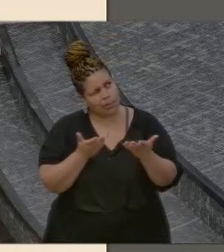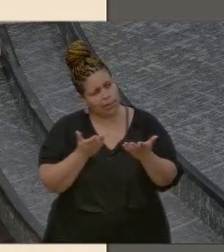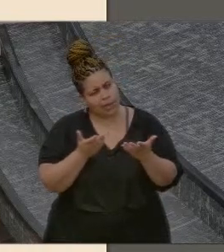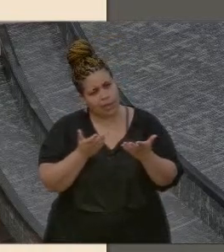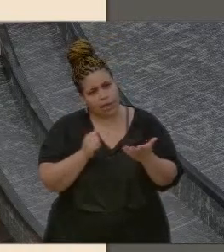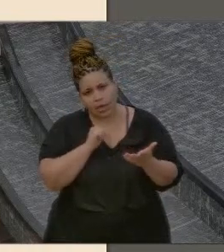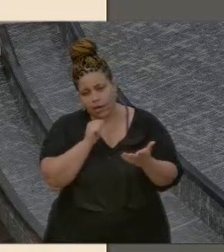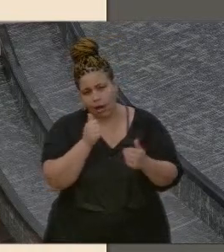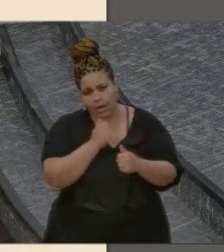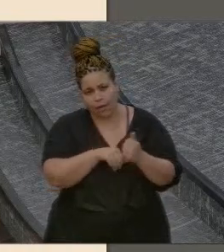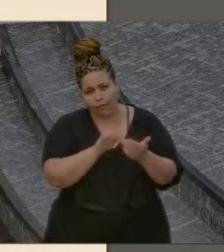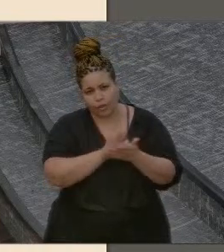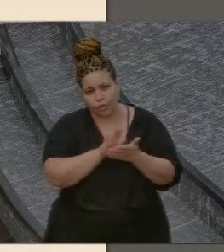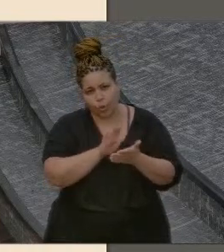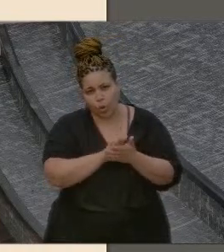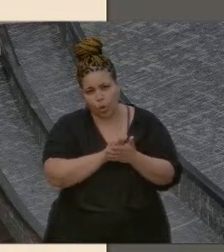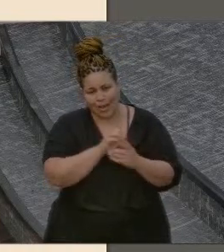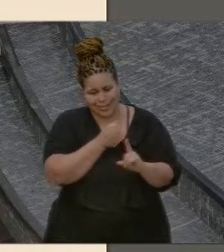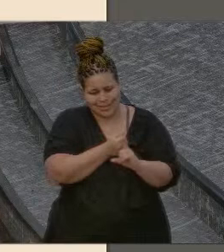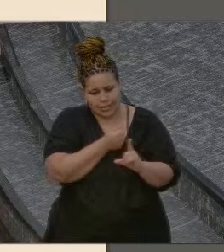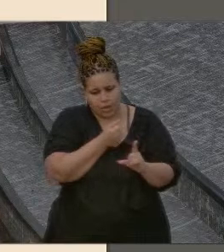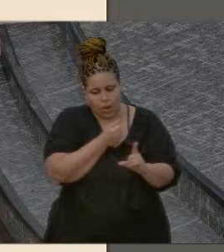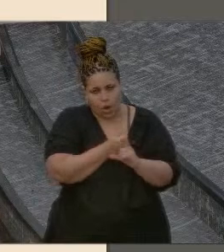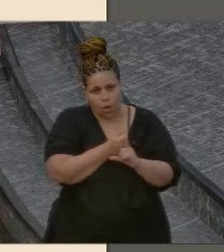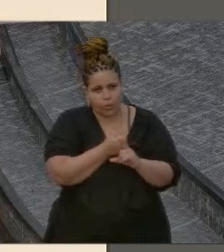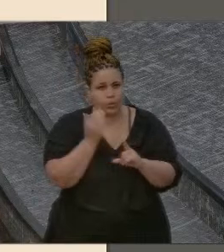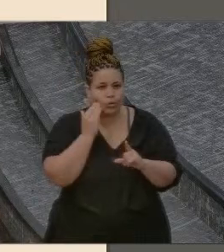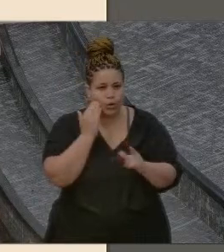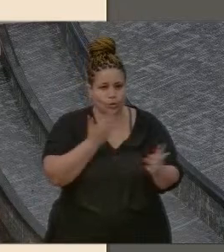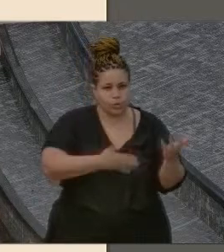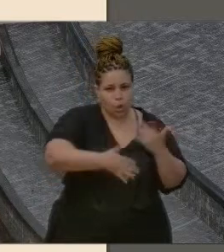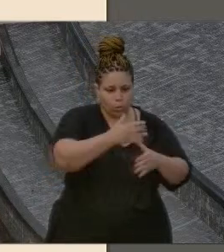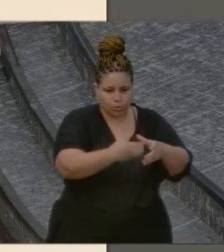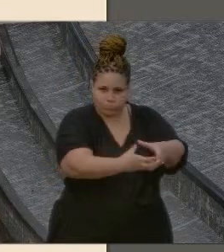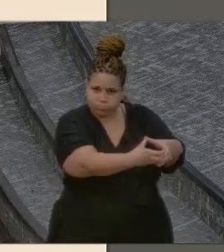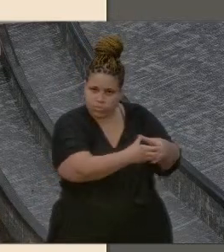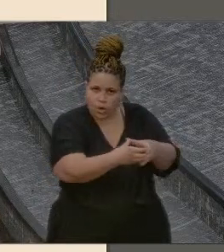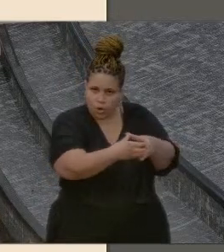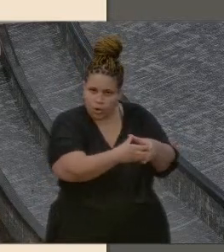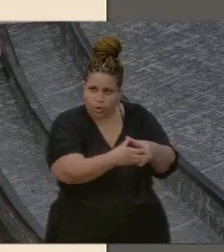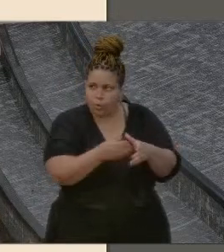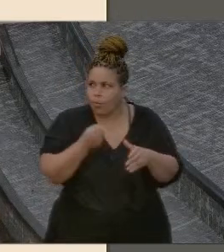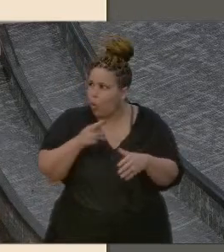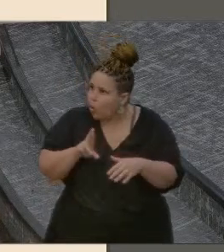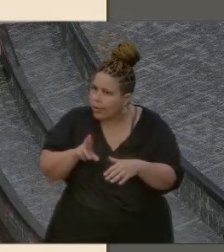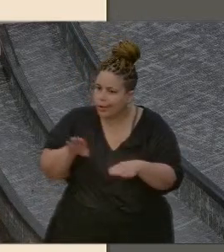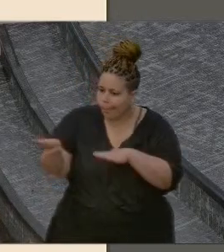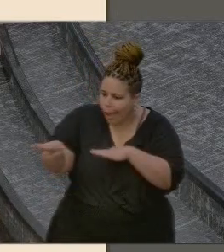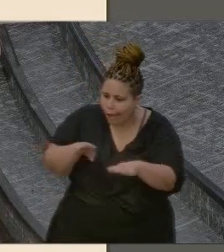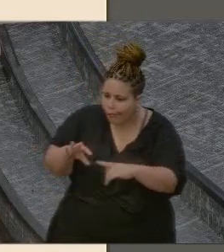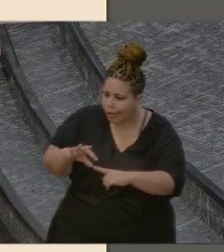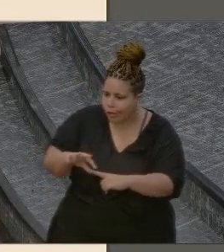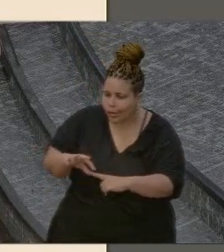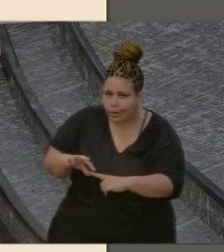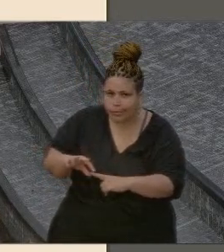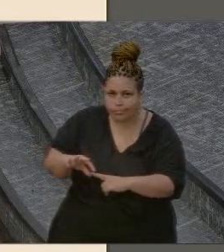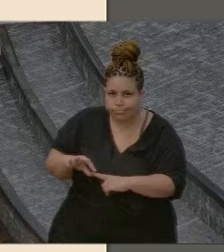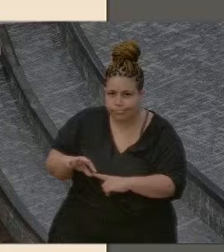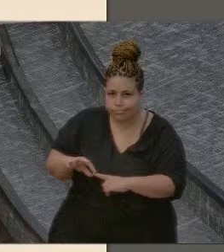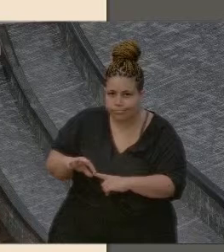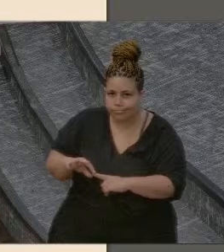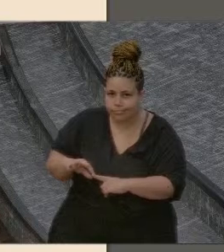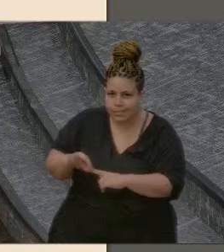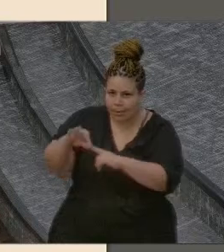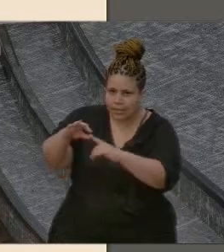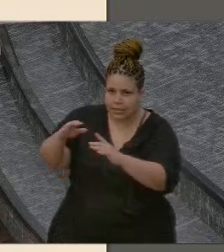school has its own social worker or behavior specialists or mental health specialists. I